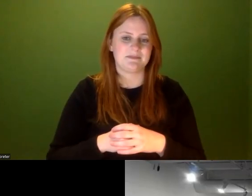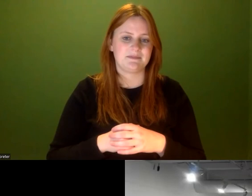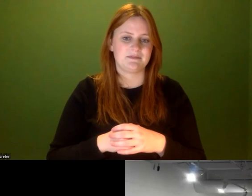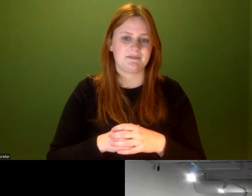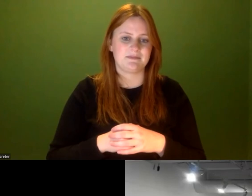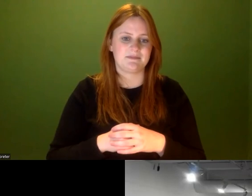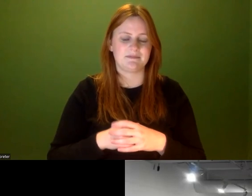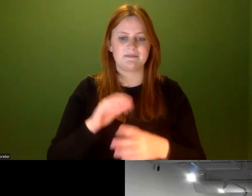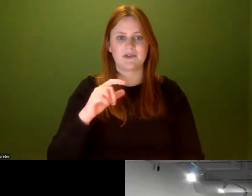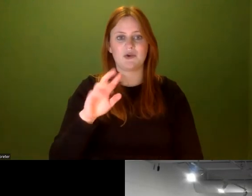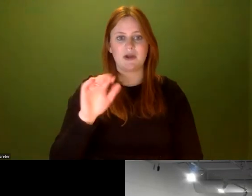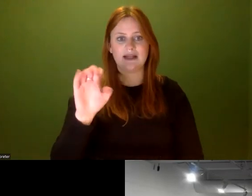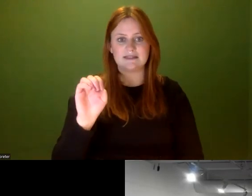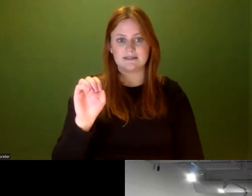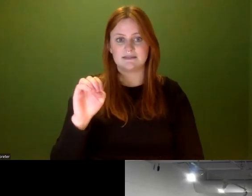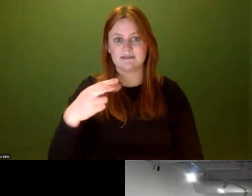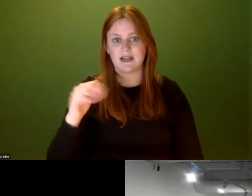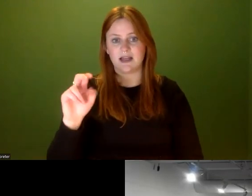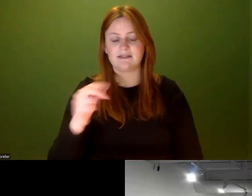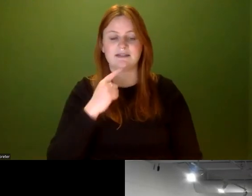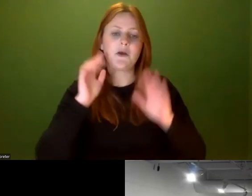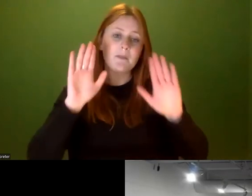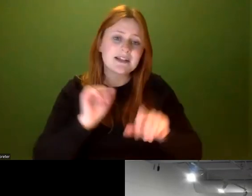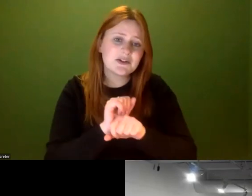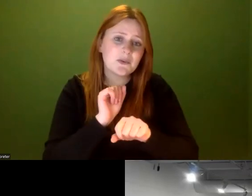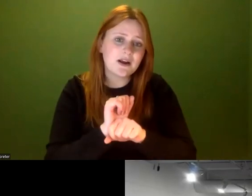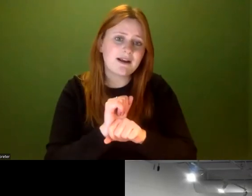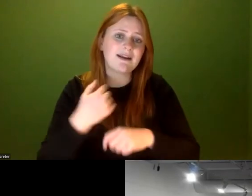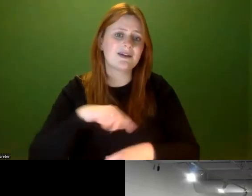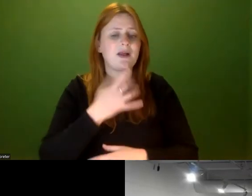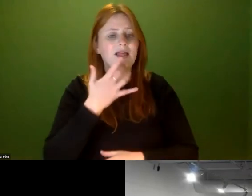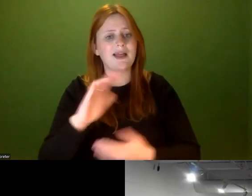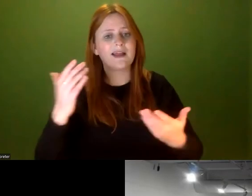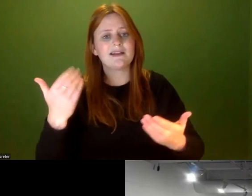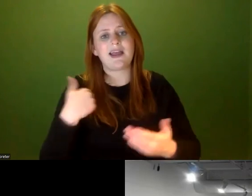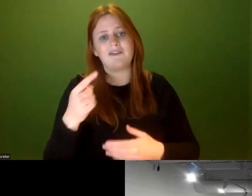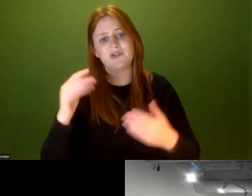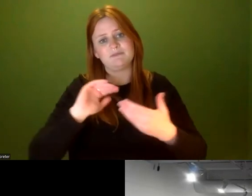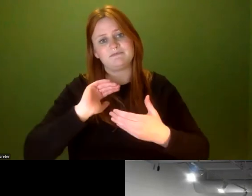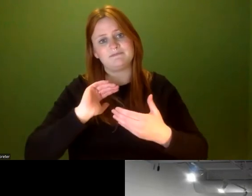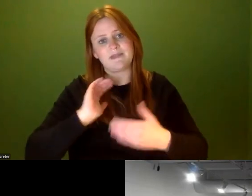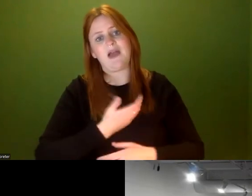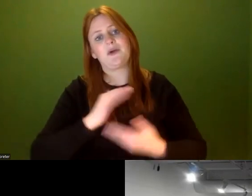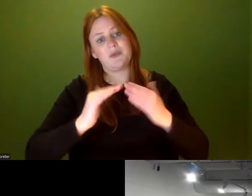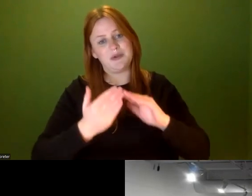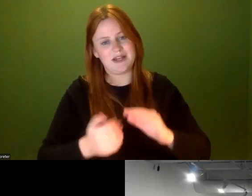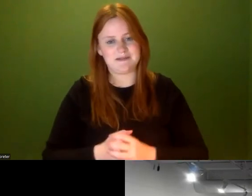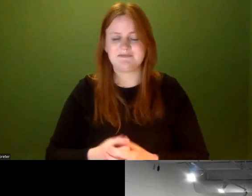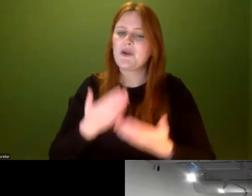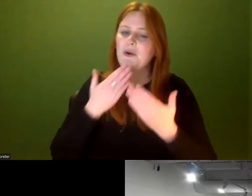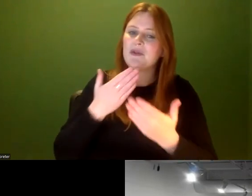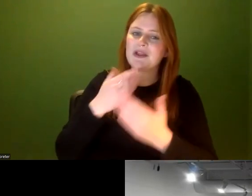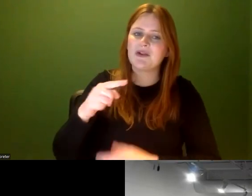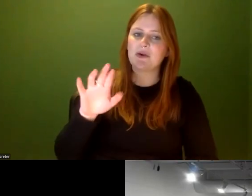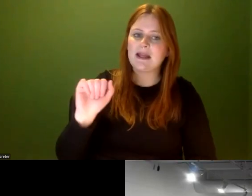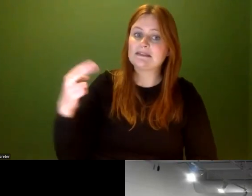Colleague Grace Han says, amazing work, Grace. We're so lucky to have you in our community. Oh, thanks, Grace H. I